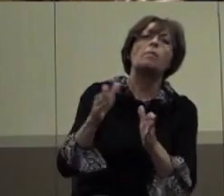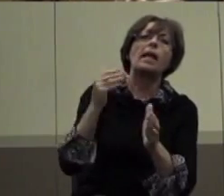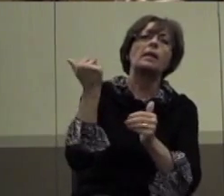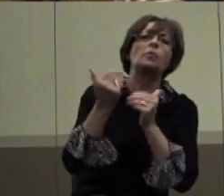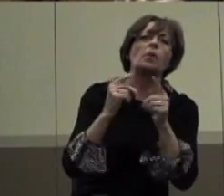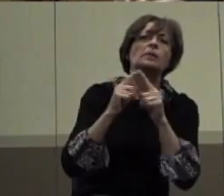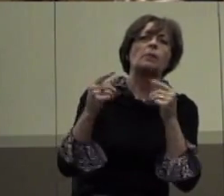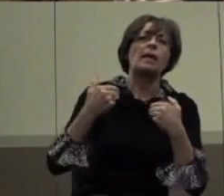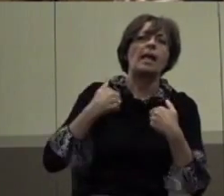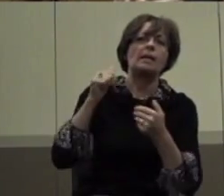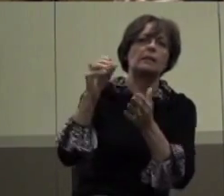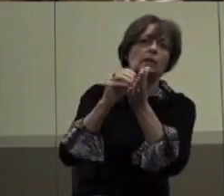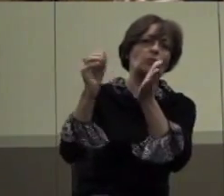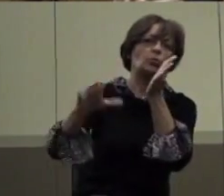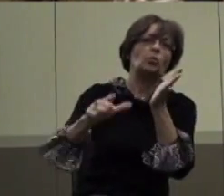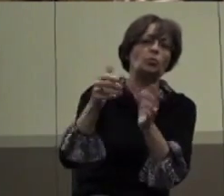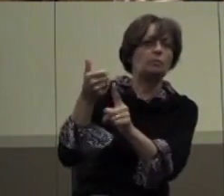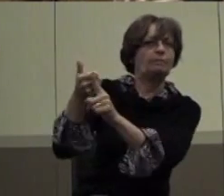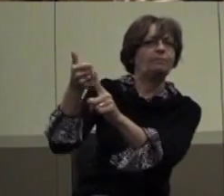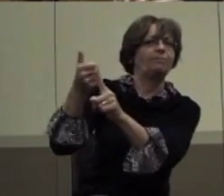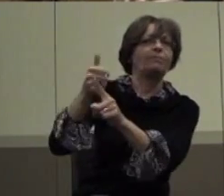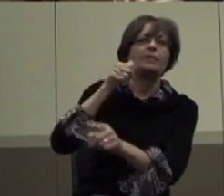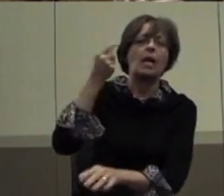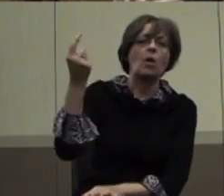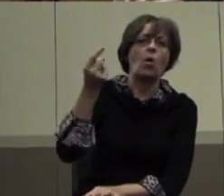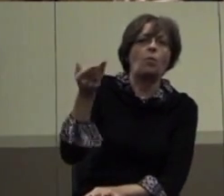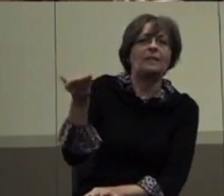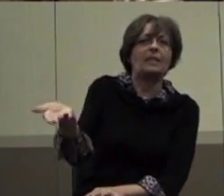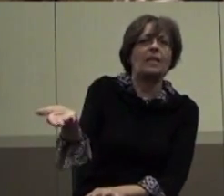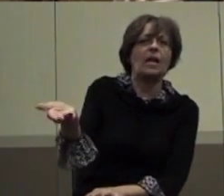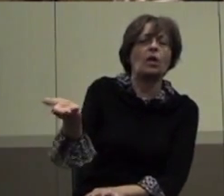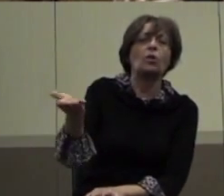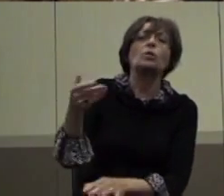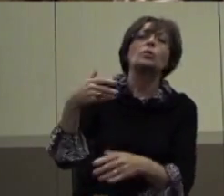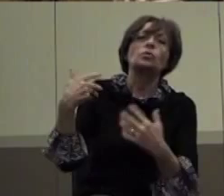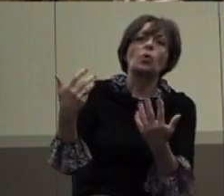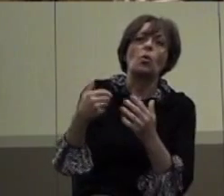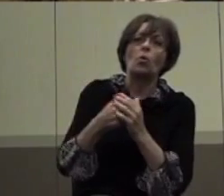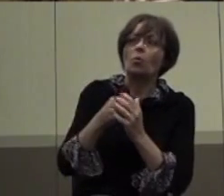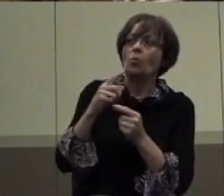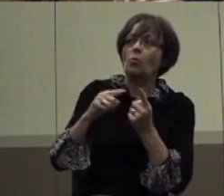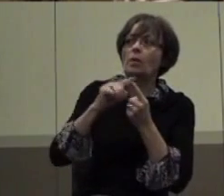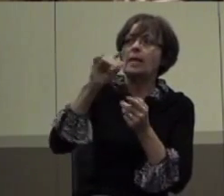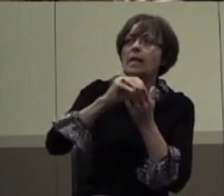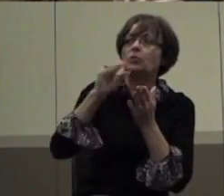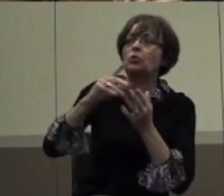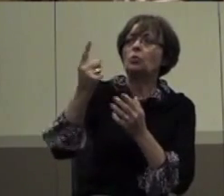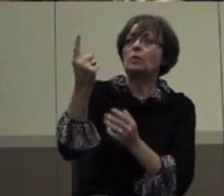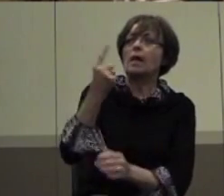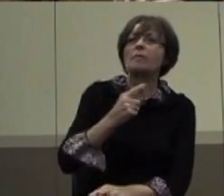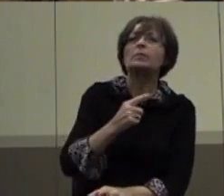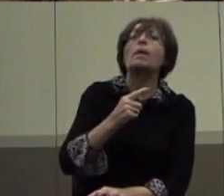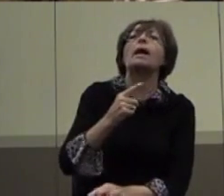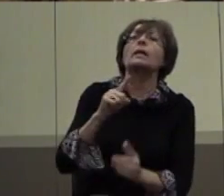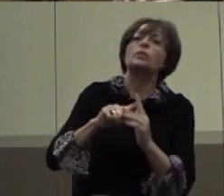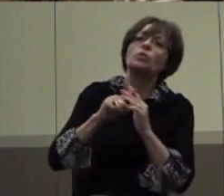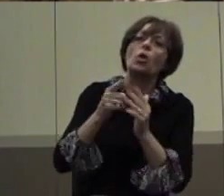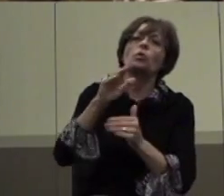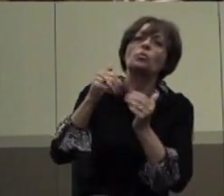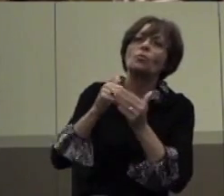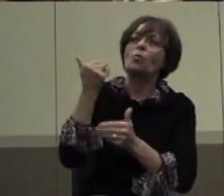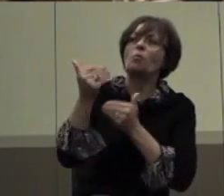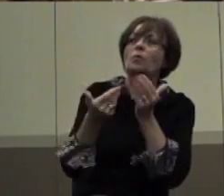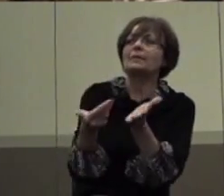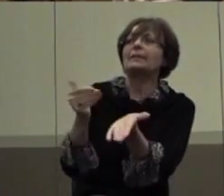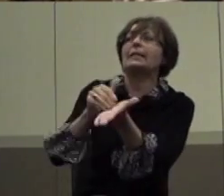then has a student that is not always there? And so whenever that student comes back, it's starting the whole process over